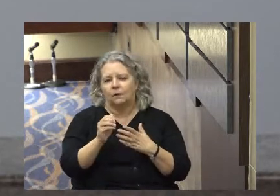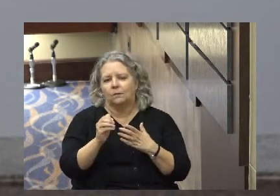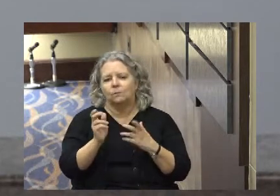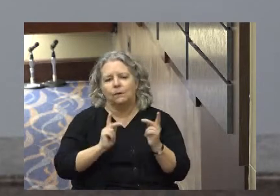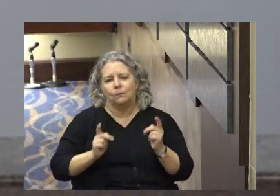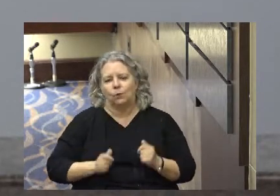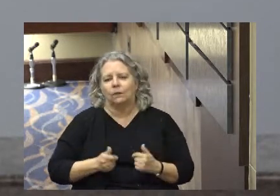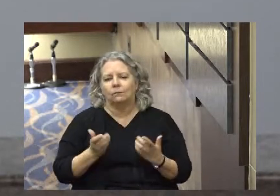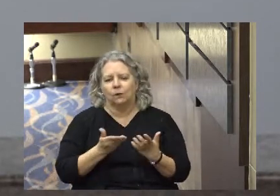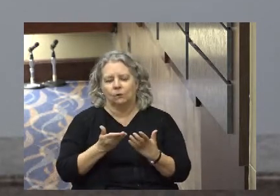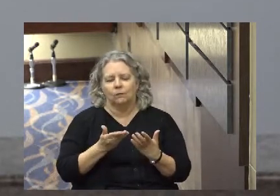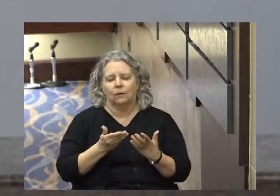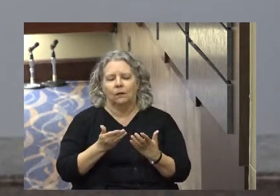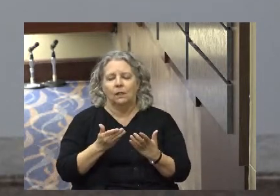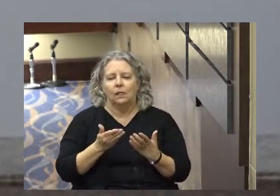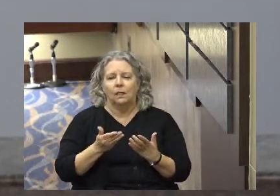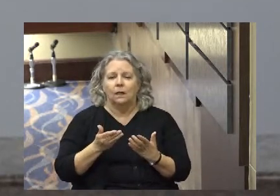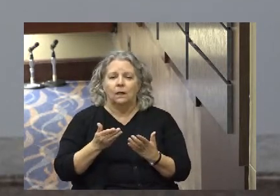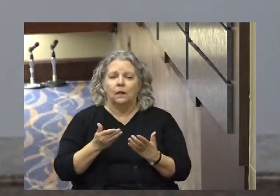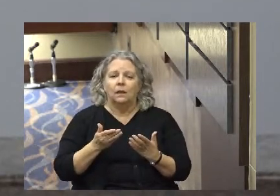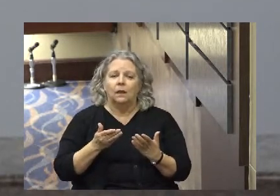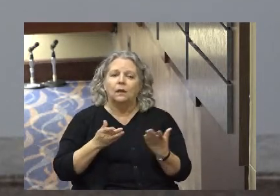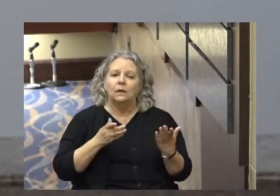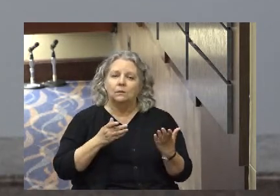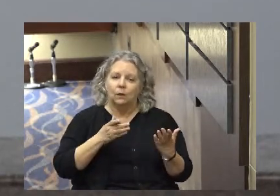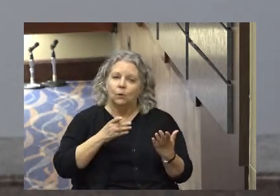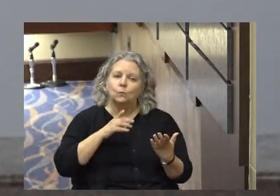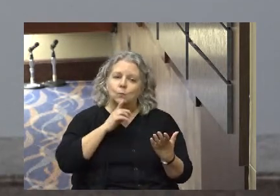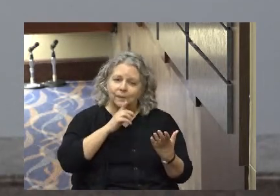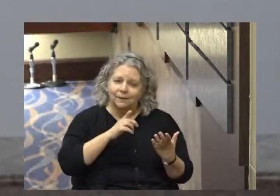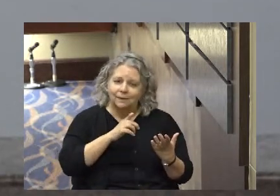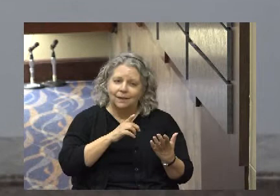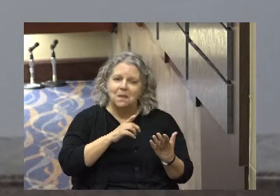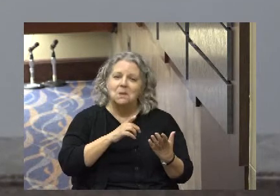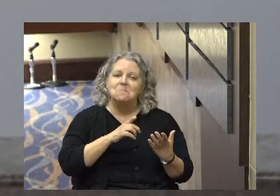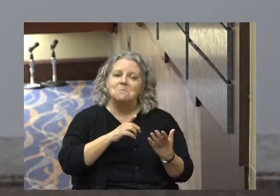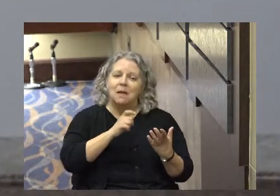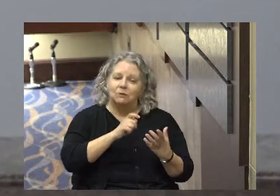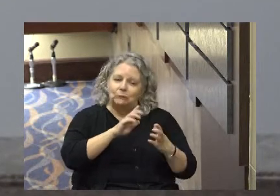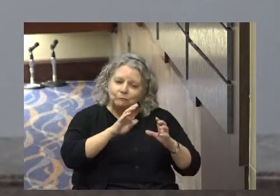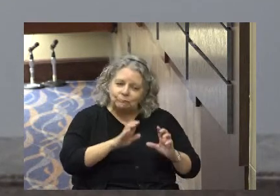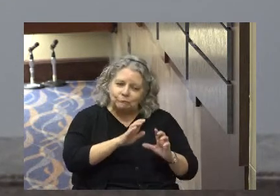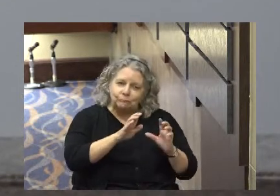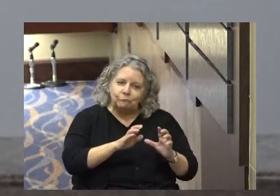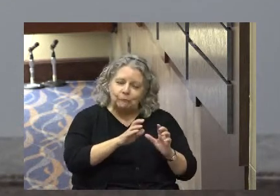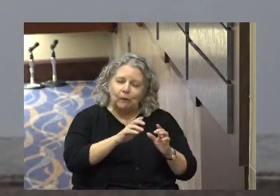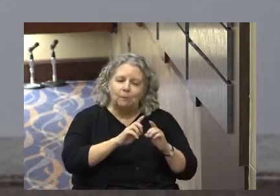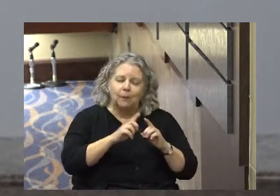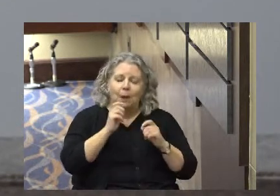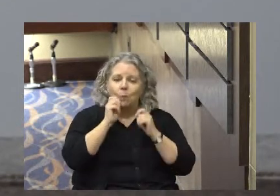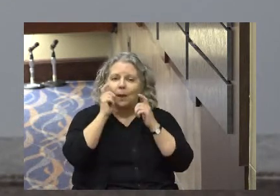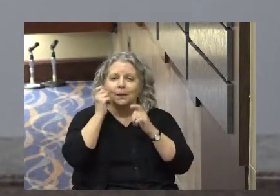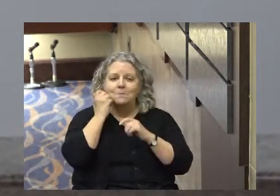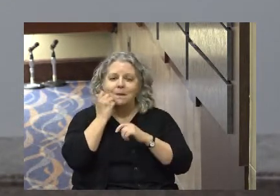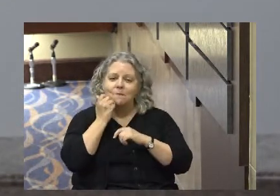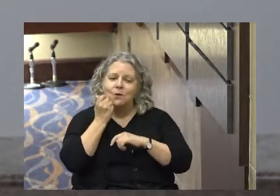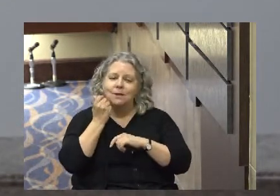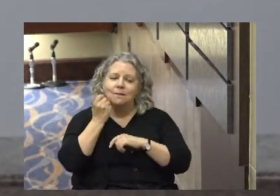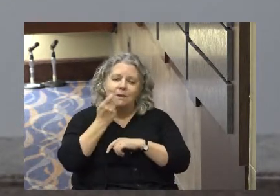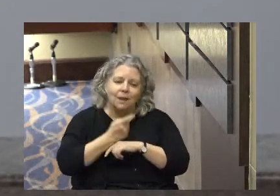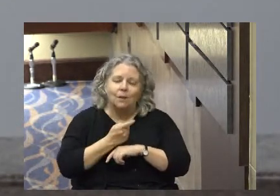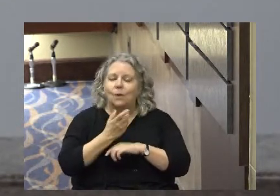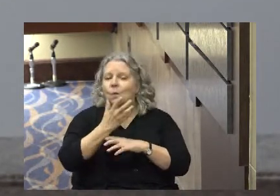It's a commitment, but it's one that I wake up each day wanting to do better at. And certainly appreciate the kind words